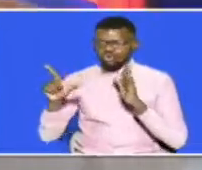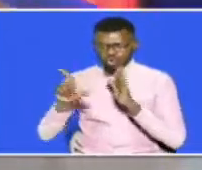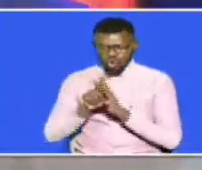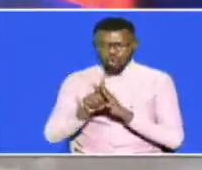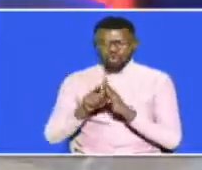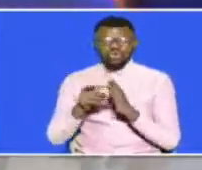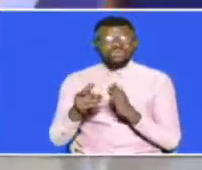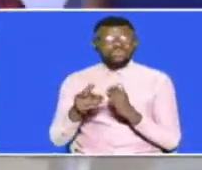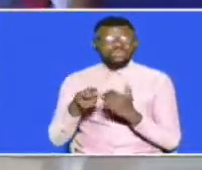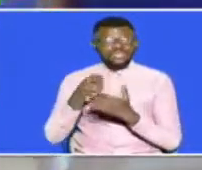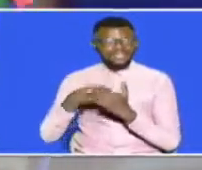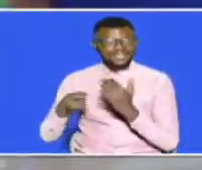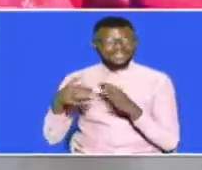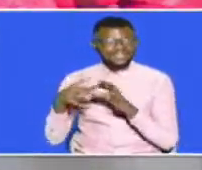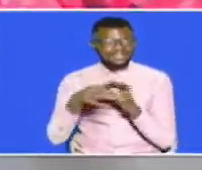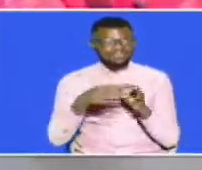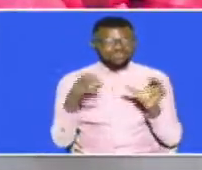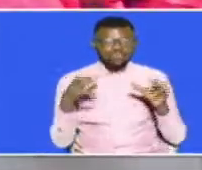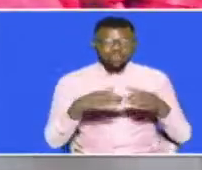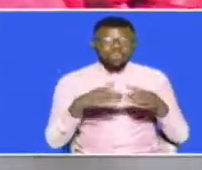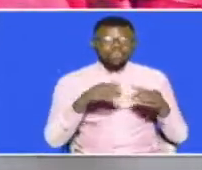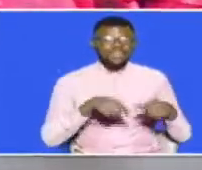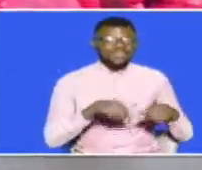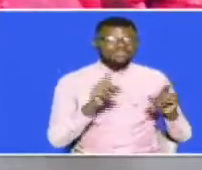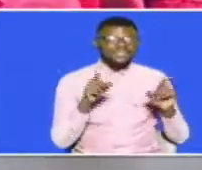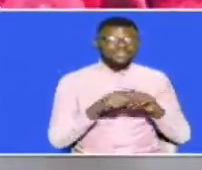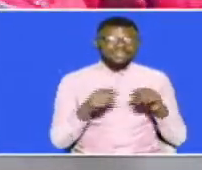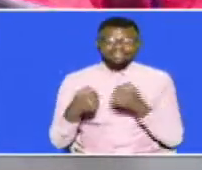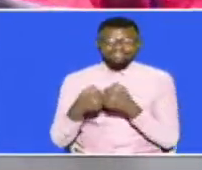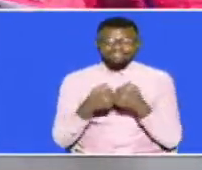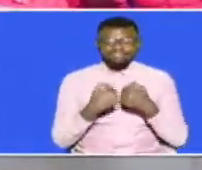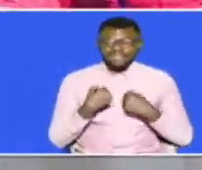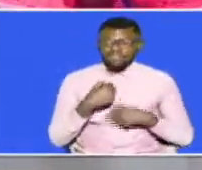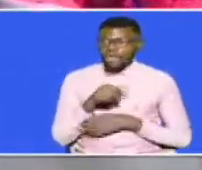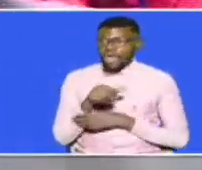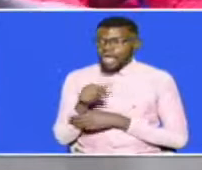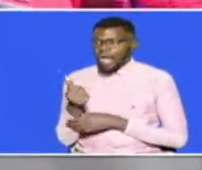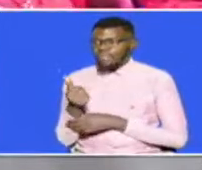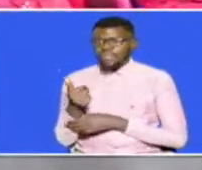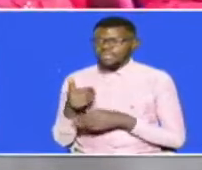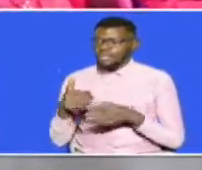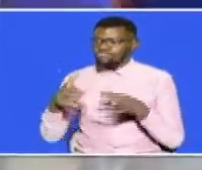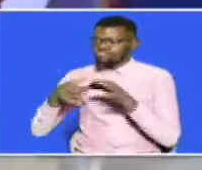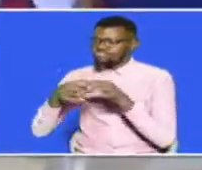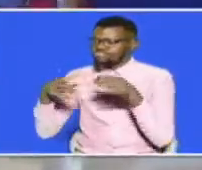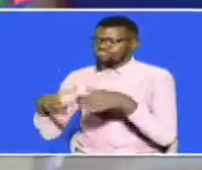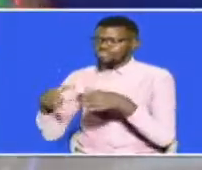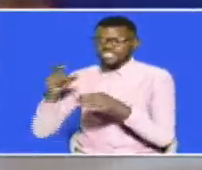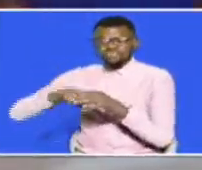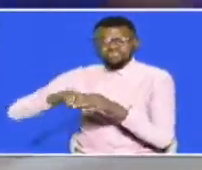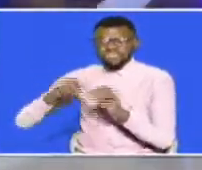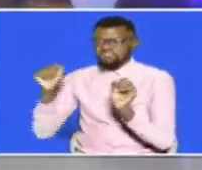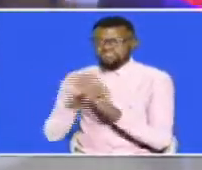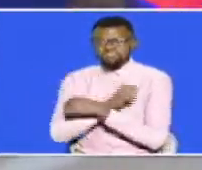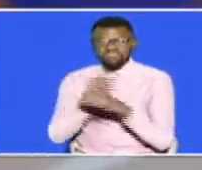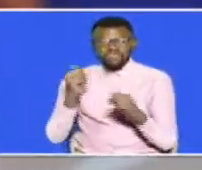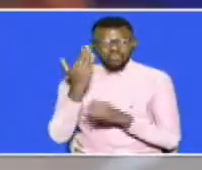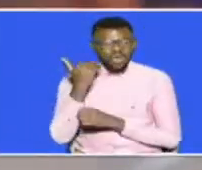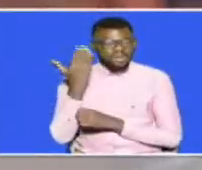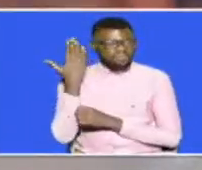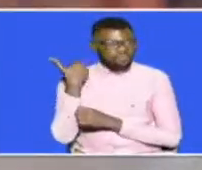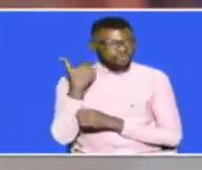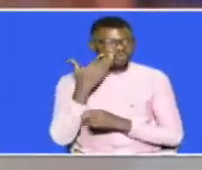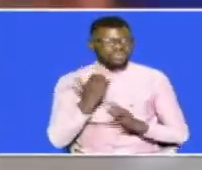party. Kalonzo will also be facing a hurdle of joining another coalition after those coalition deposited agreements with